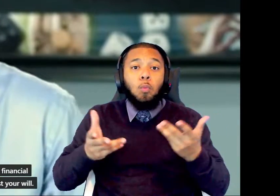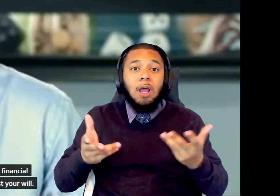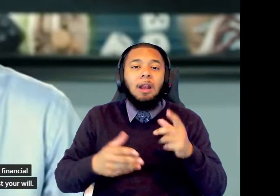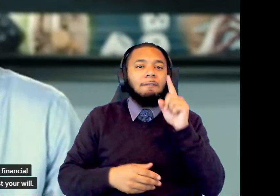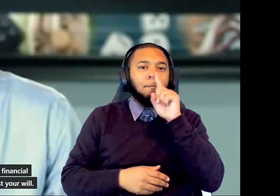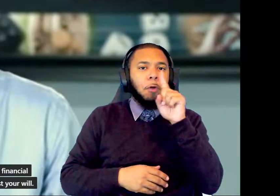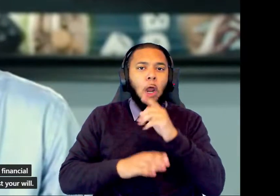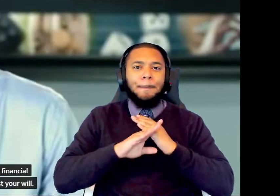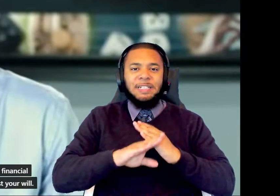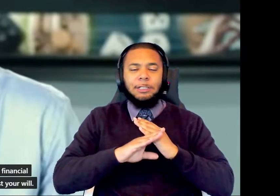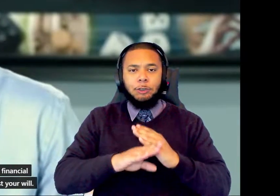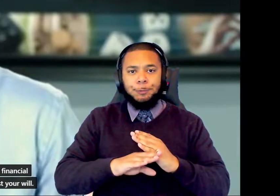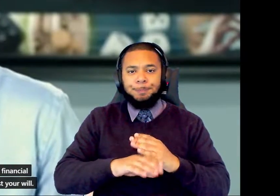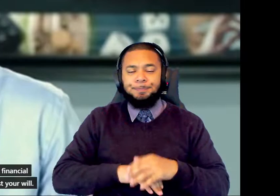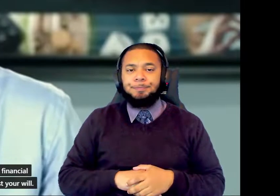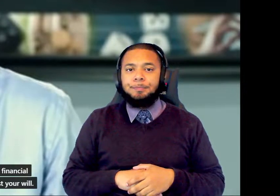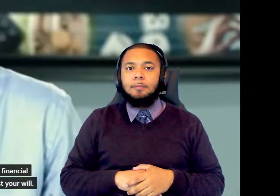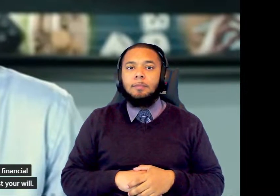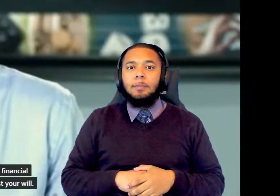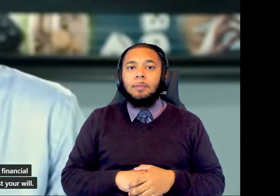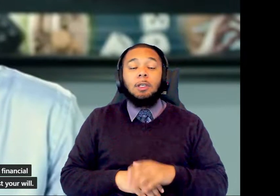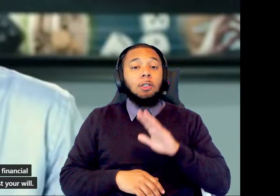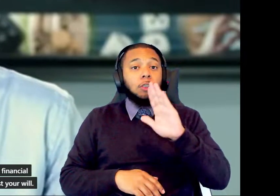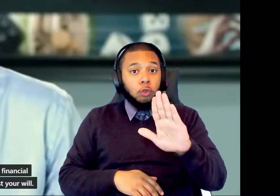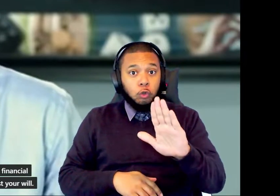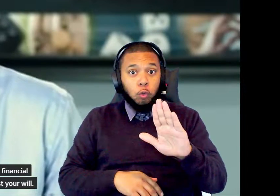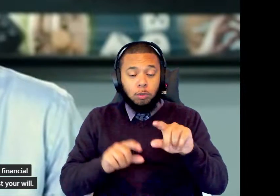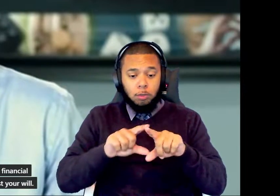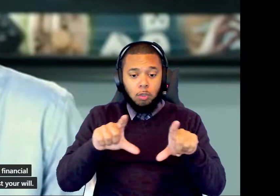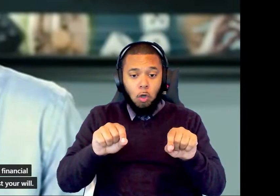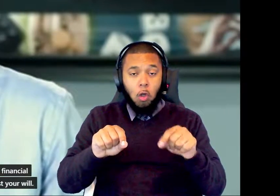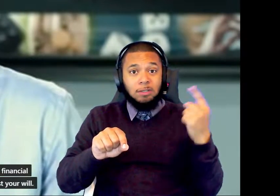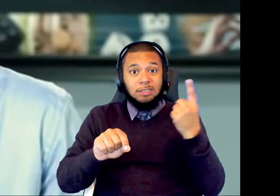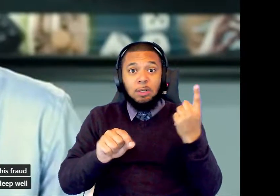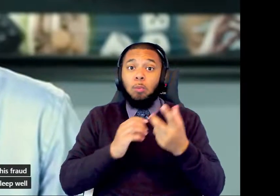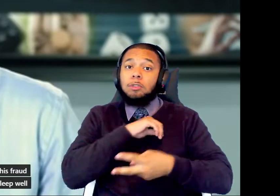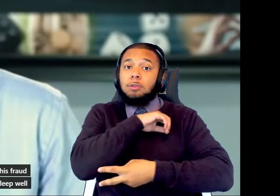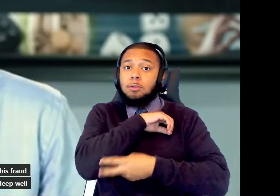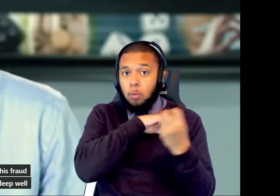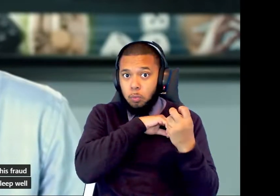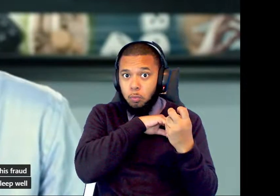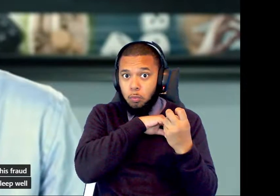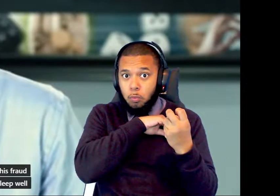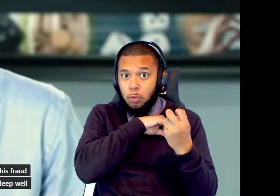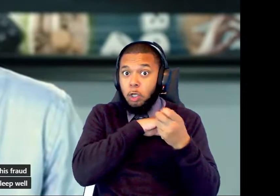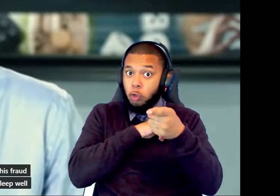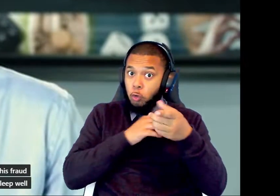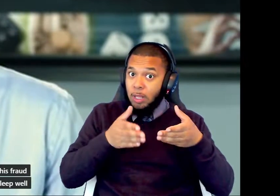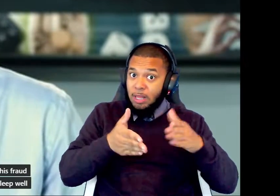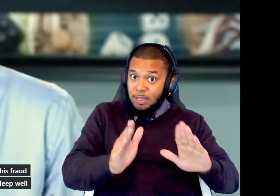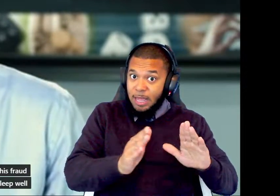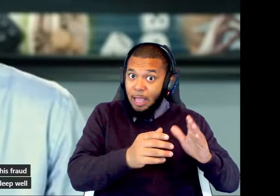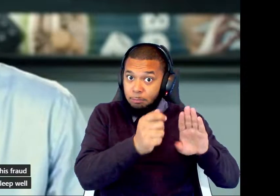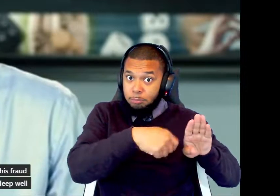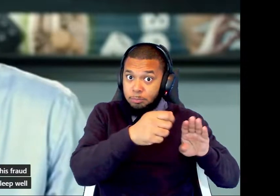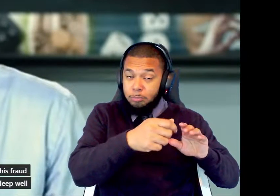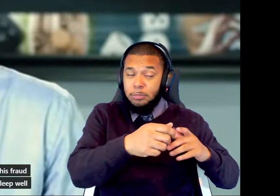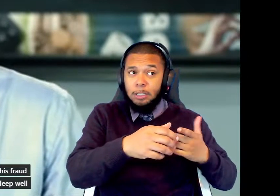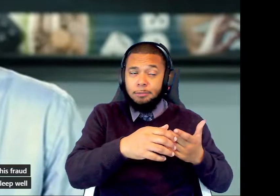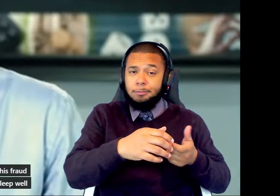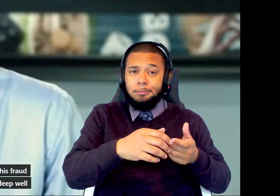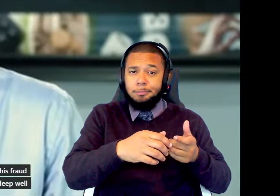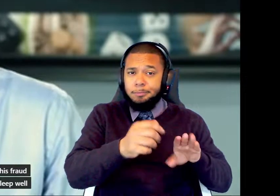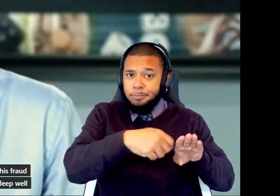Because somebody has stolen your financial instrument and spent against your will, that's called fraud. Now, this fraud